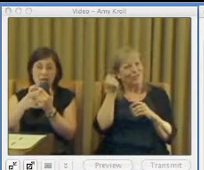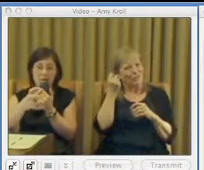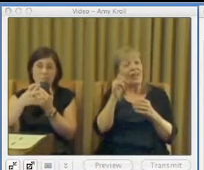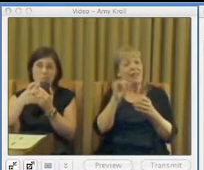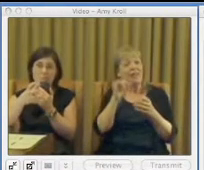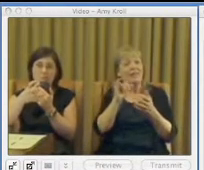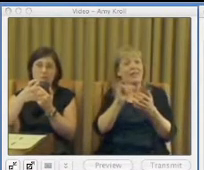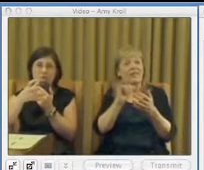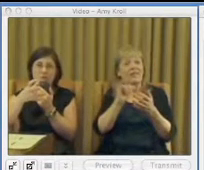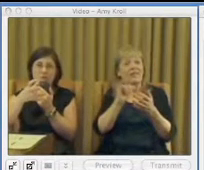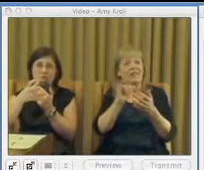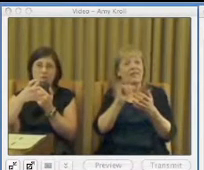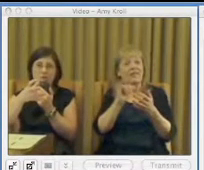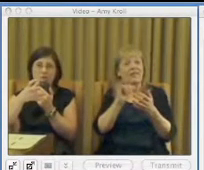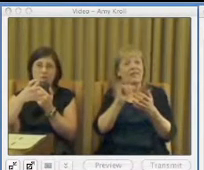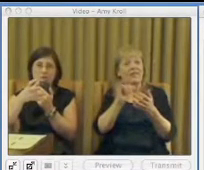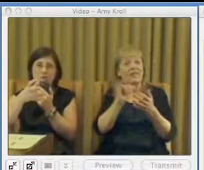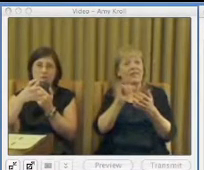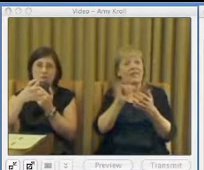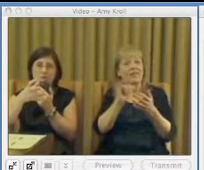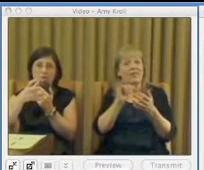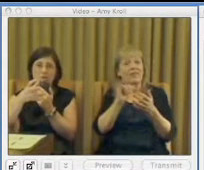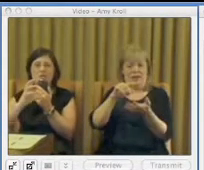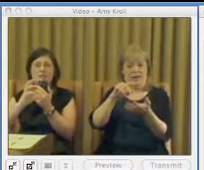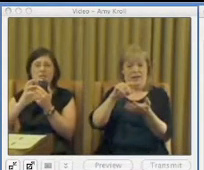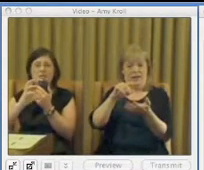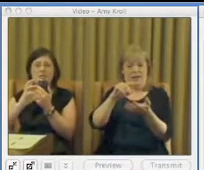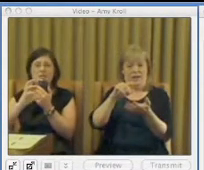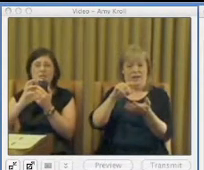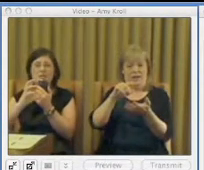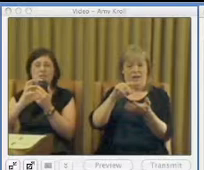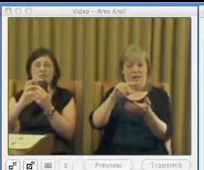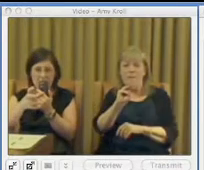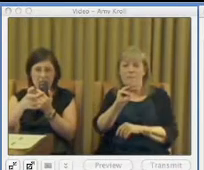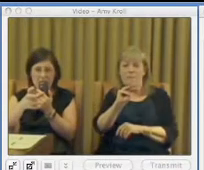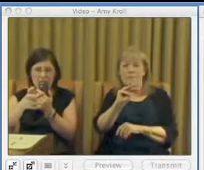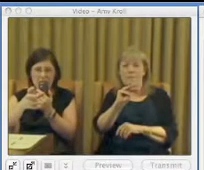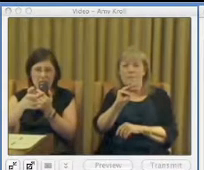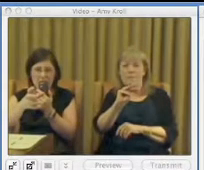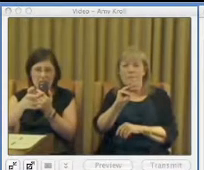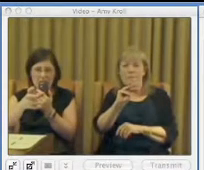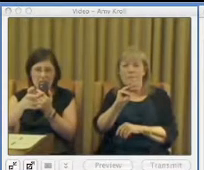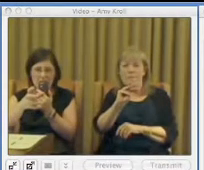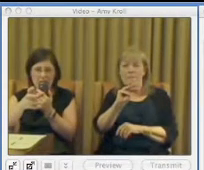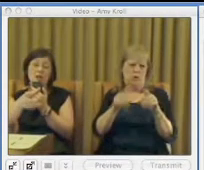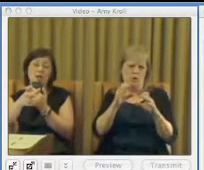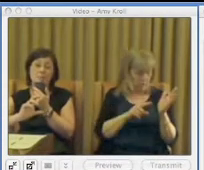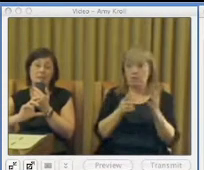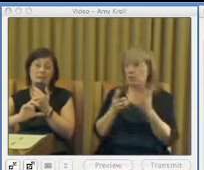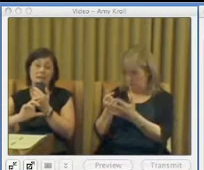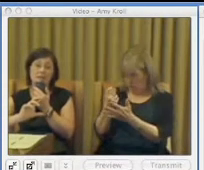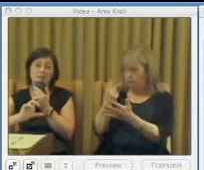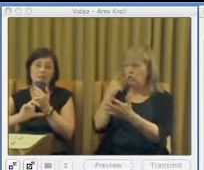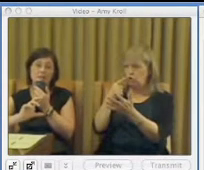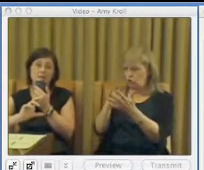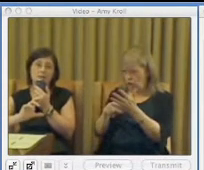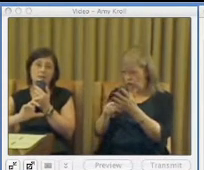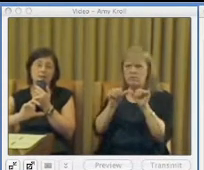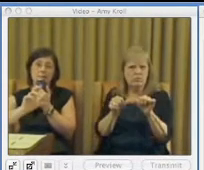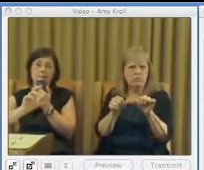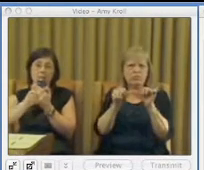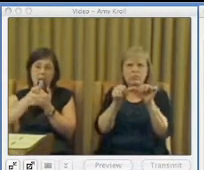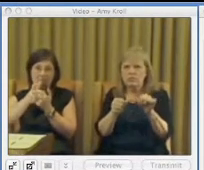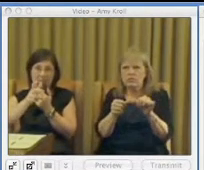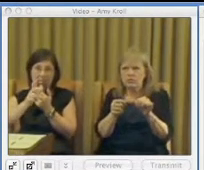is always negotiated between participants. There's always a process of checking and understanding. So if it's a direct communication between person A, person